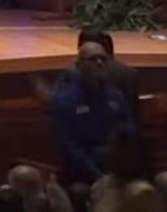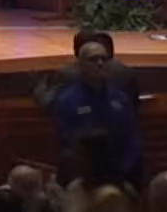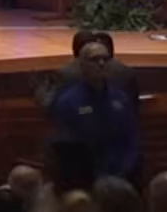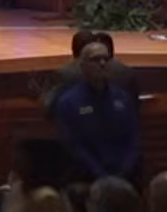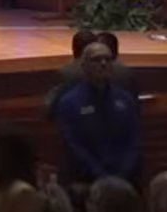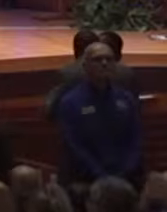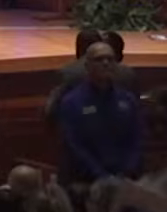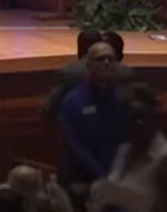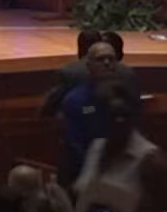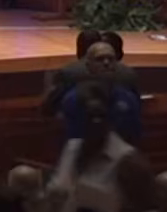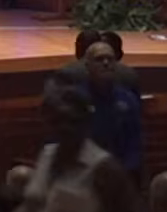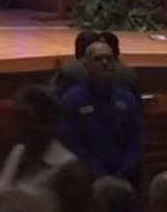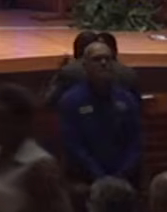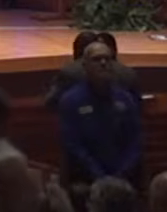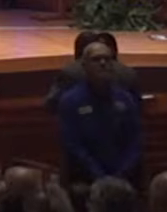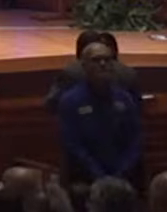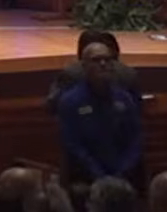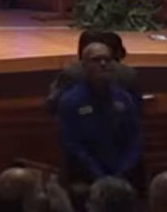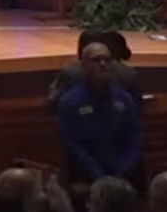Back to Mozart.